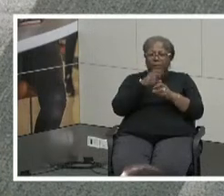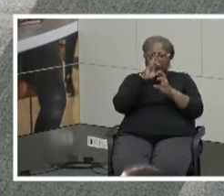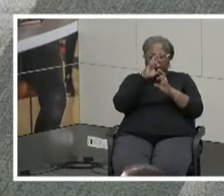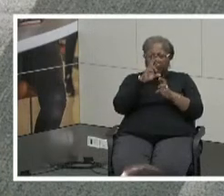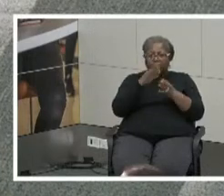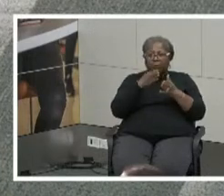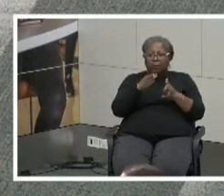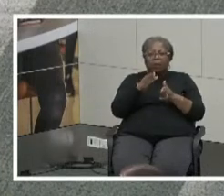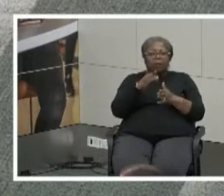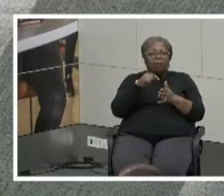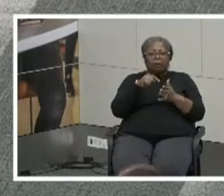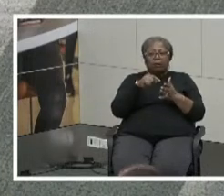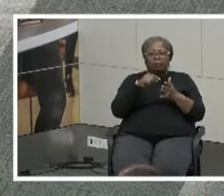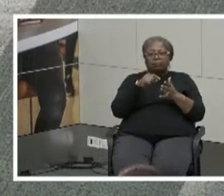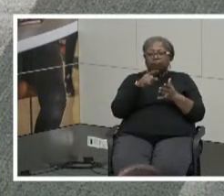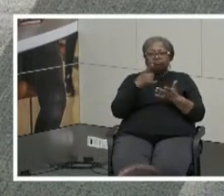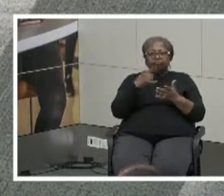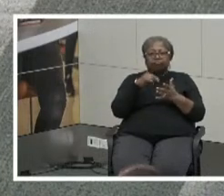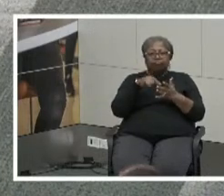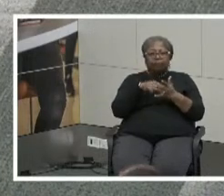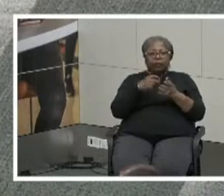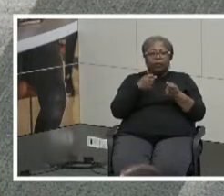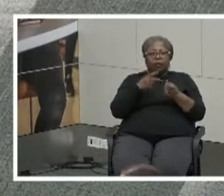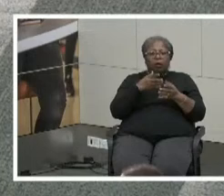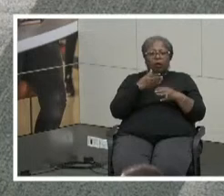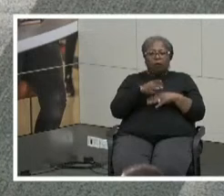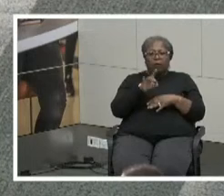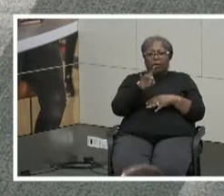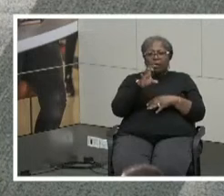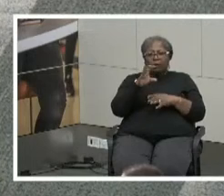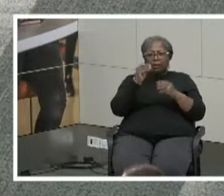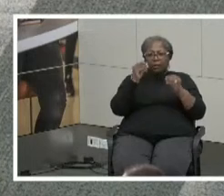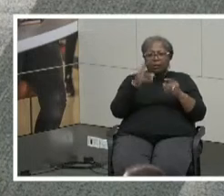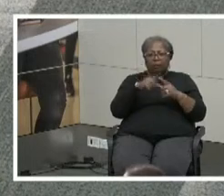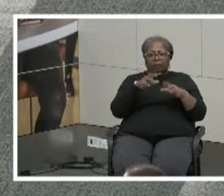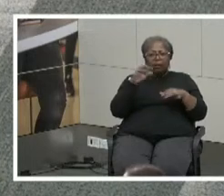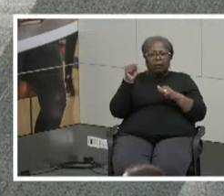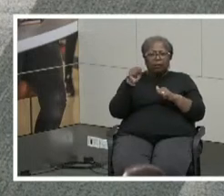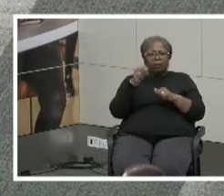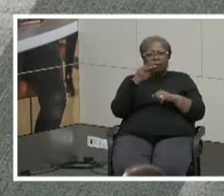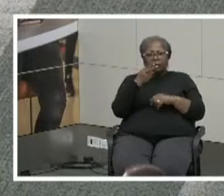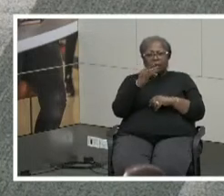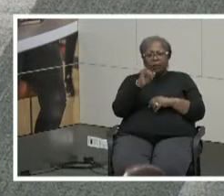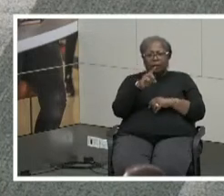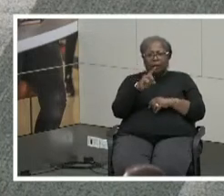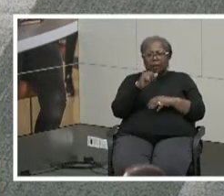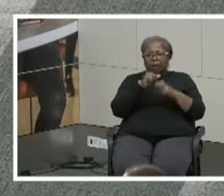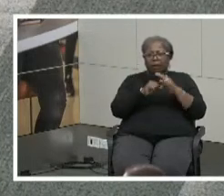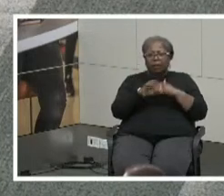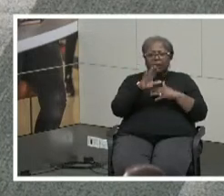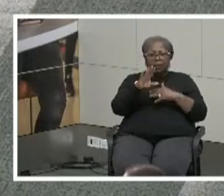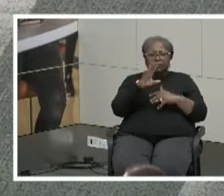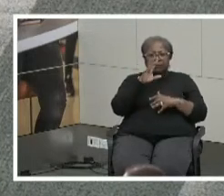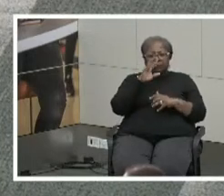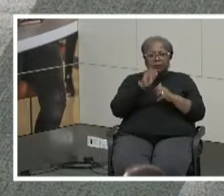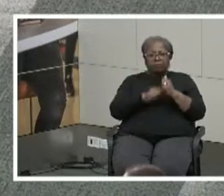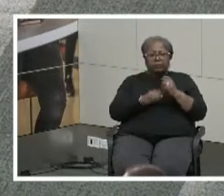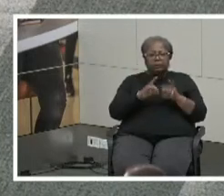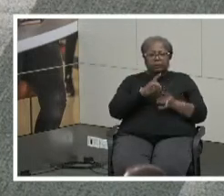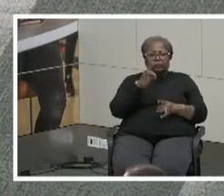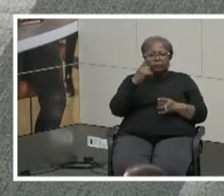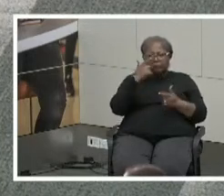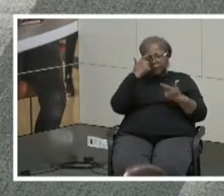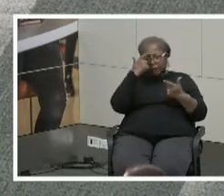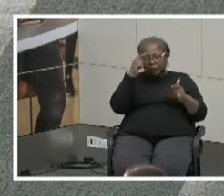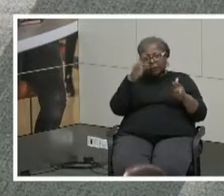manner this can this causes over 800 teachers to leave HISD under his mean-spirited egotistical